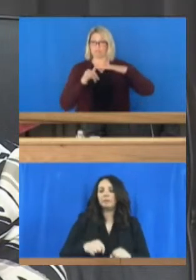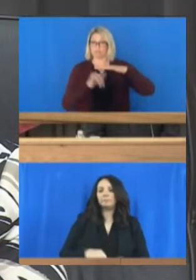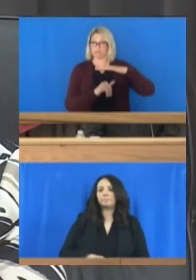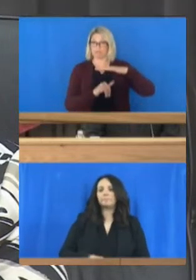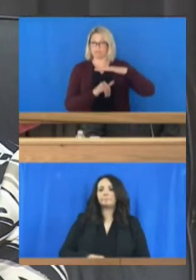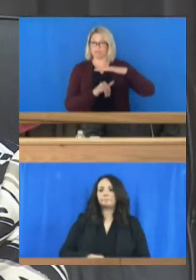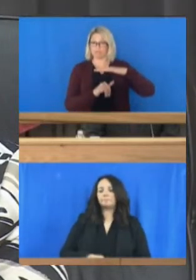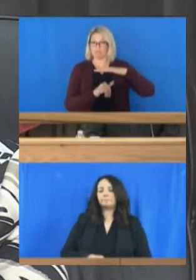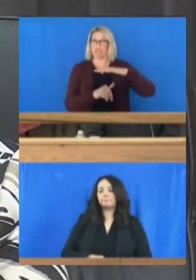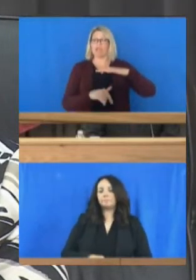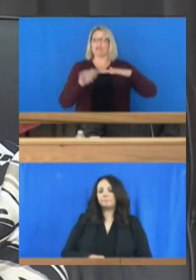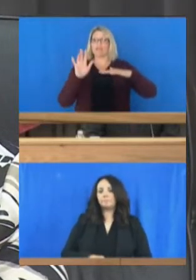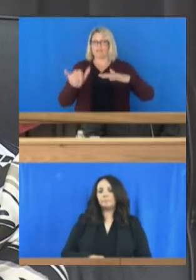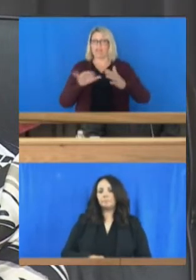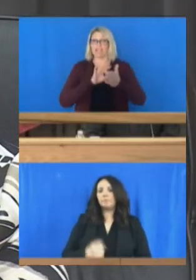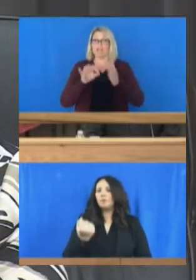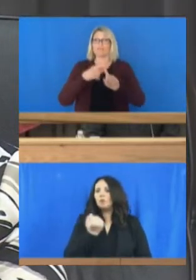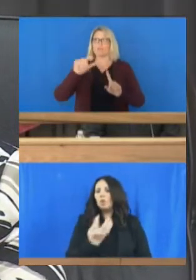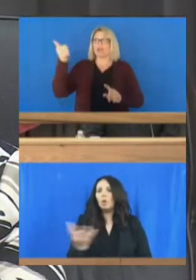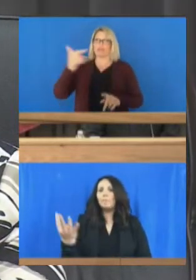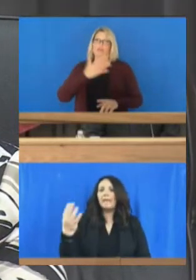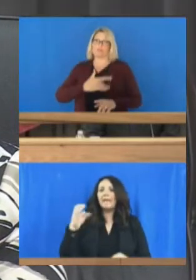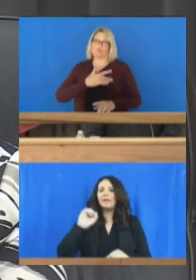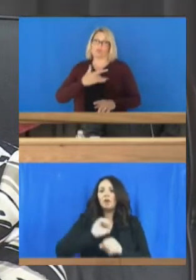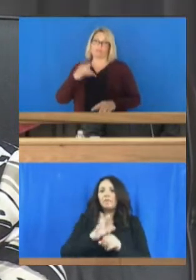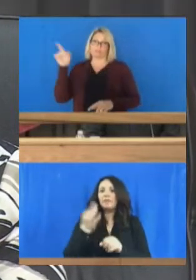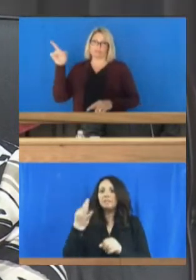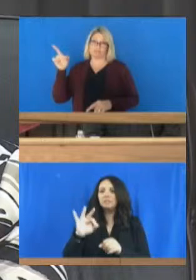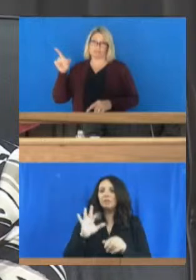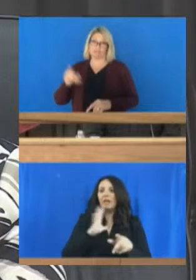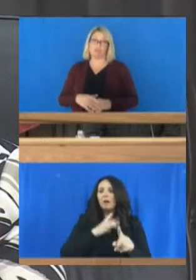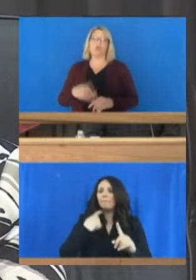Isabel Legier. I'm hoping we can. Isabel Legier, CBC.